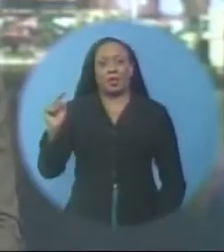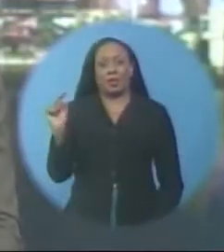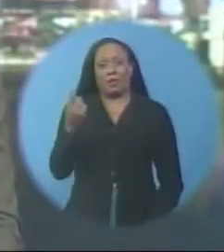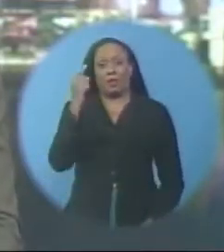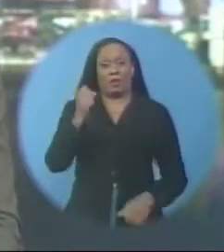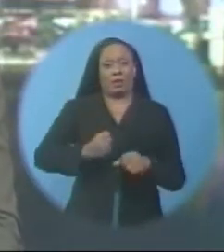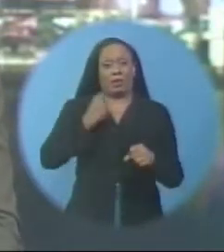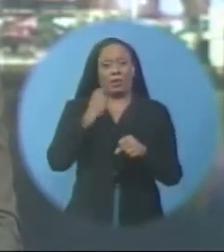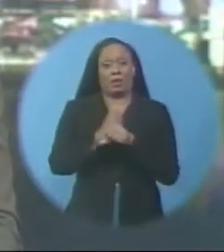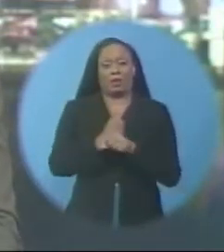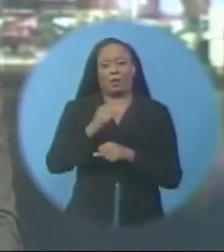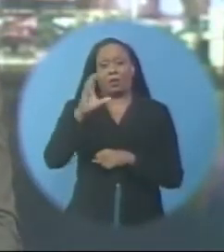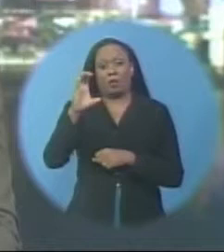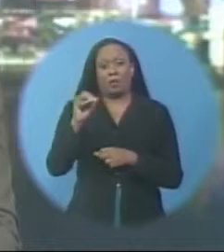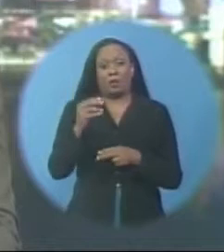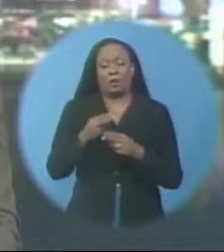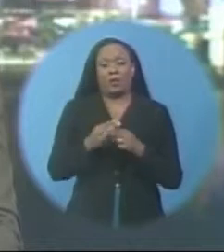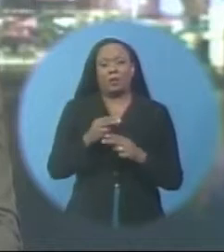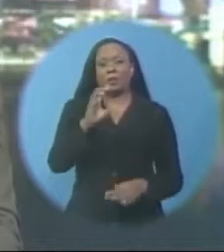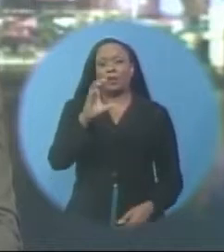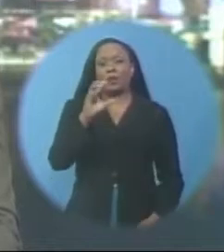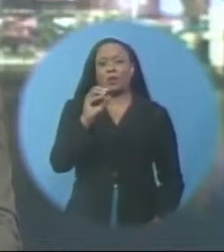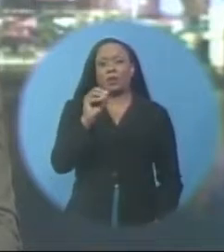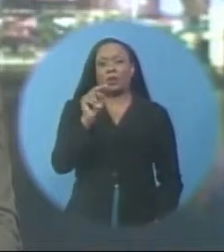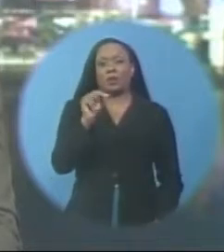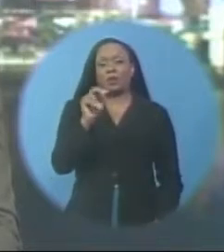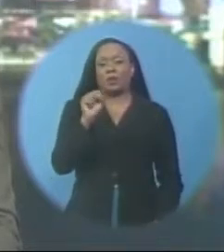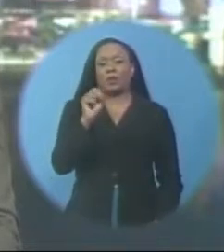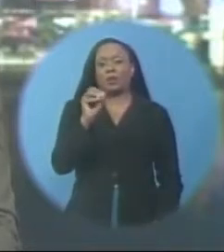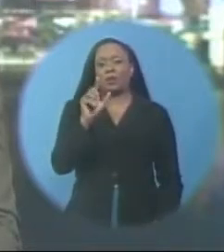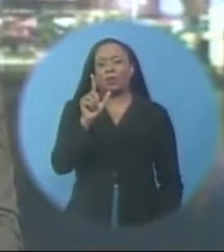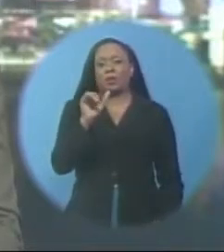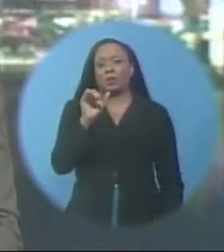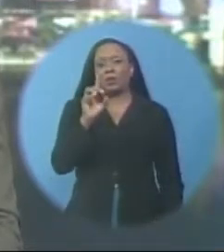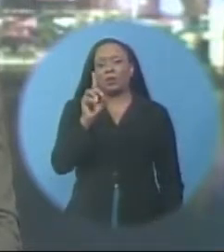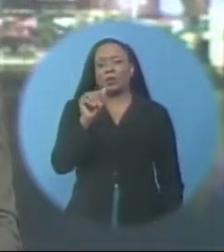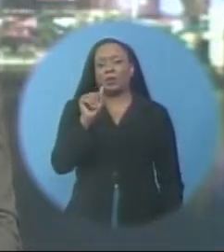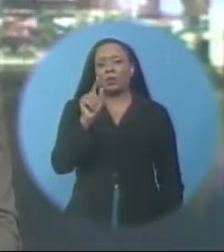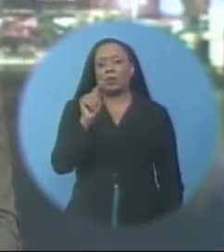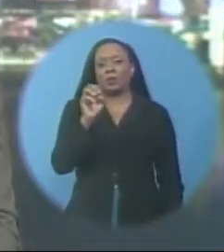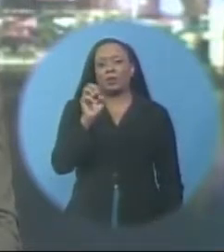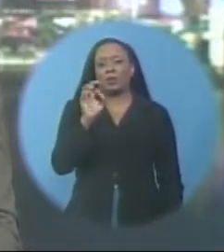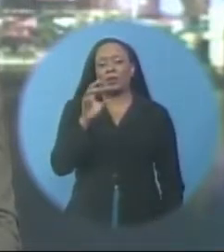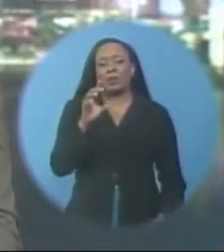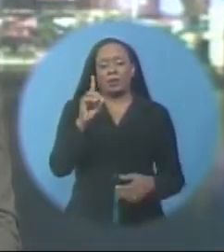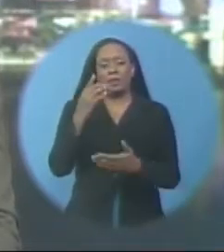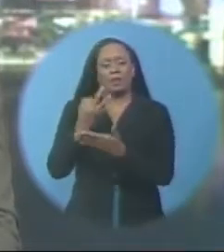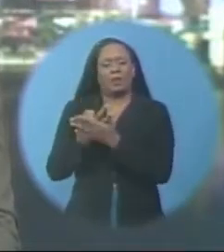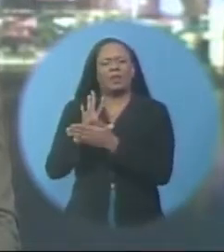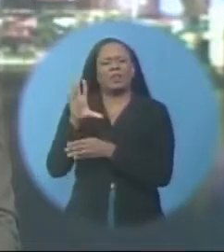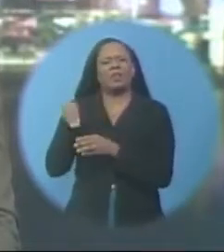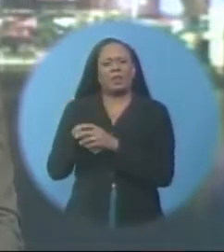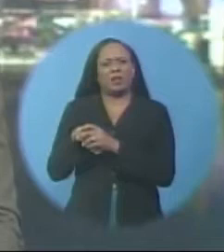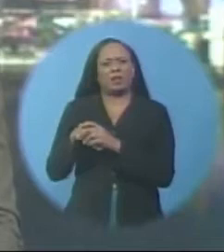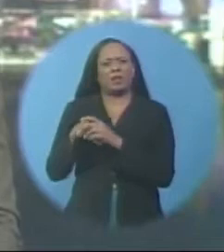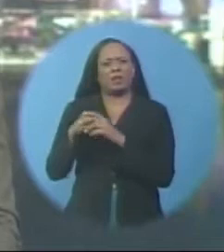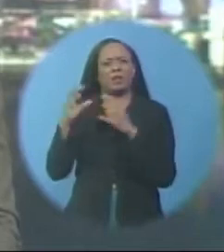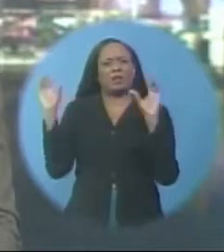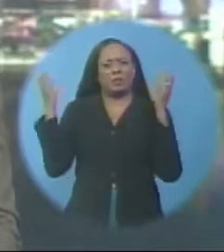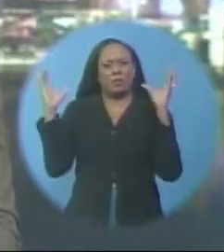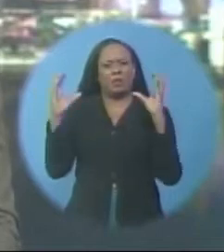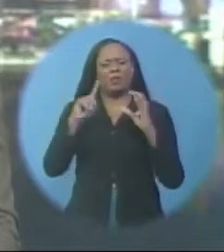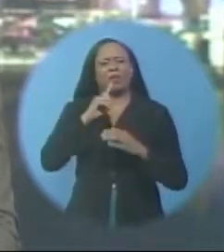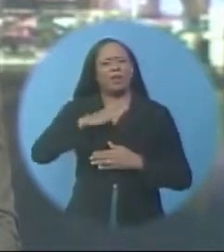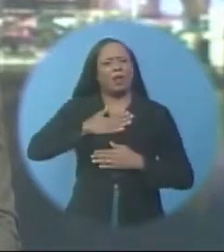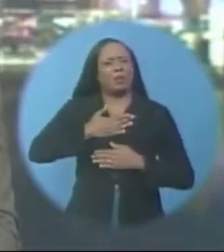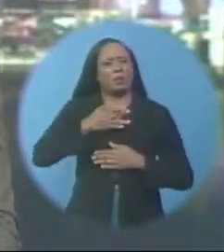It's the first year Consolidated Finance has been involved in the festival, and Vice President of Credit, Francis Paravicino, is pleased